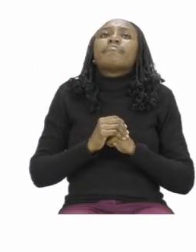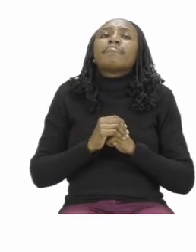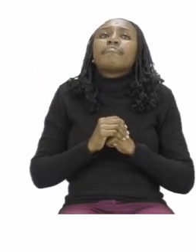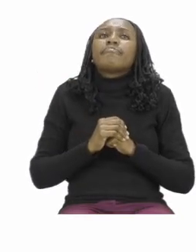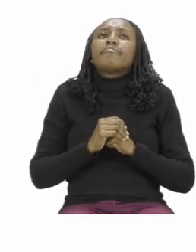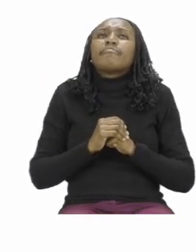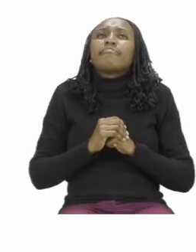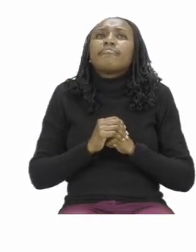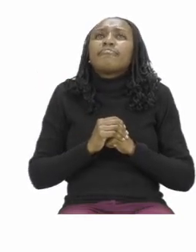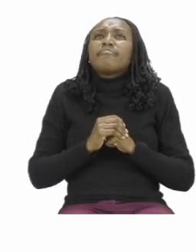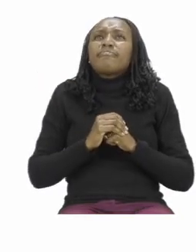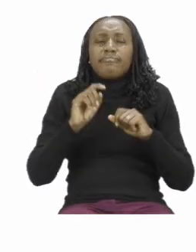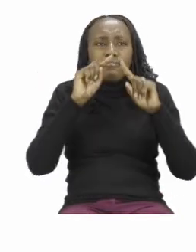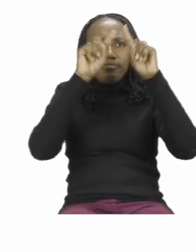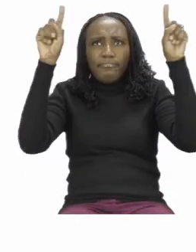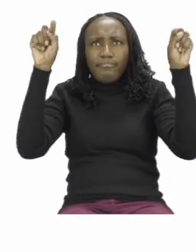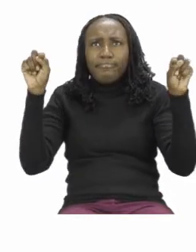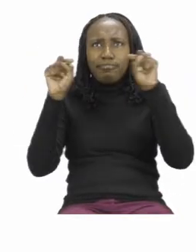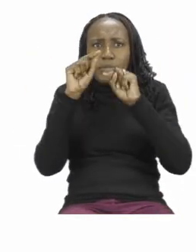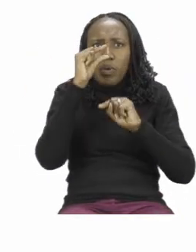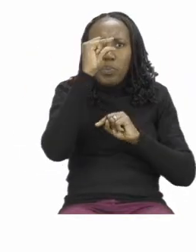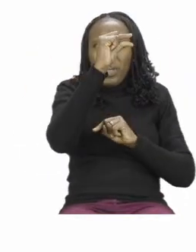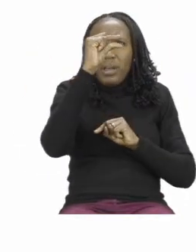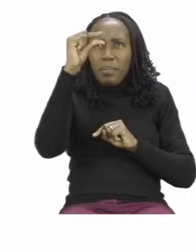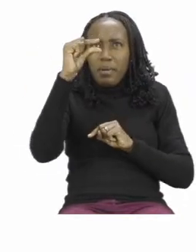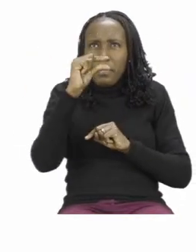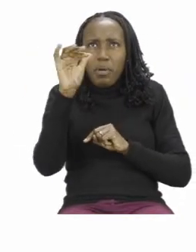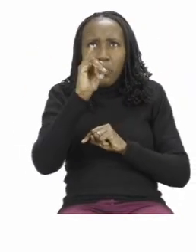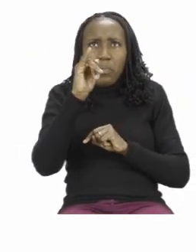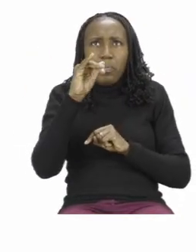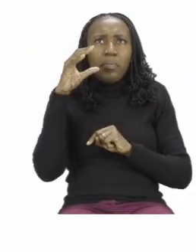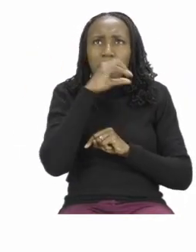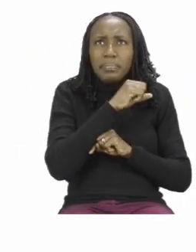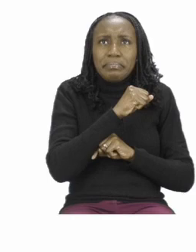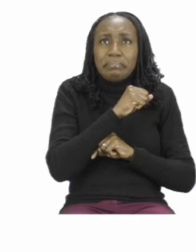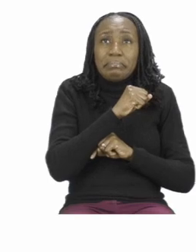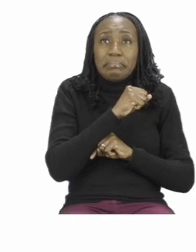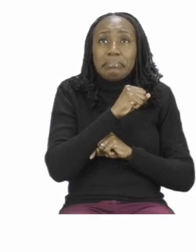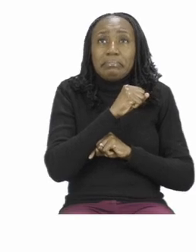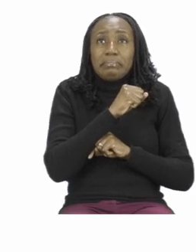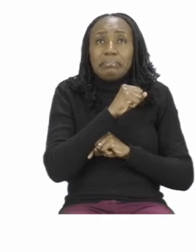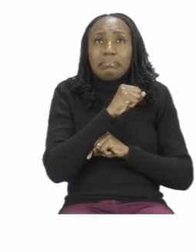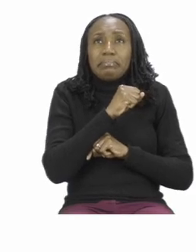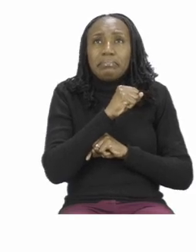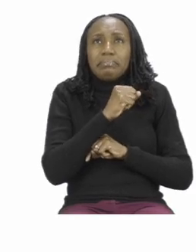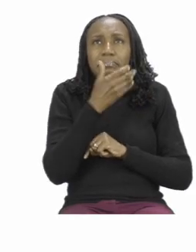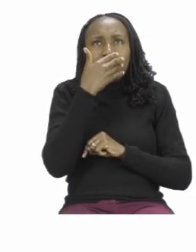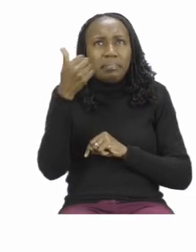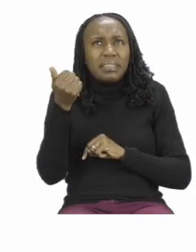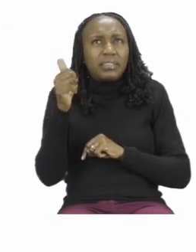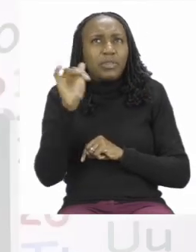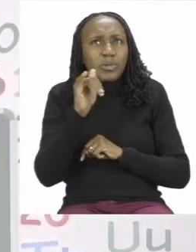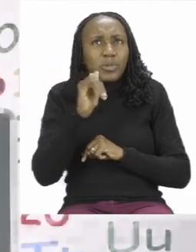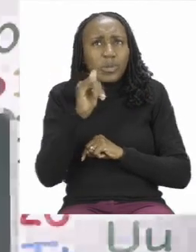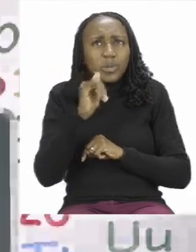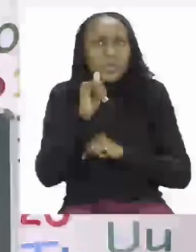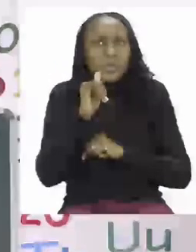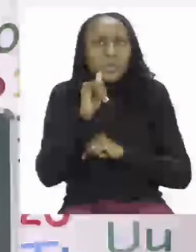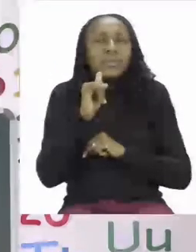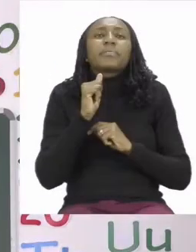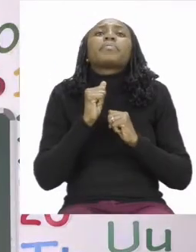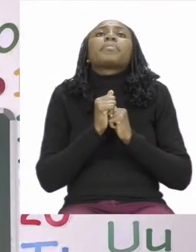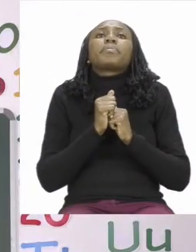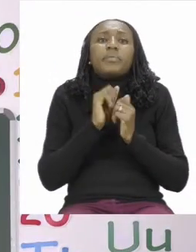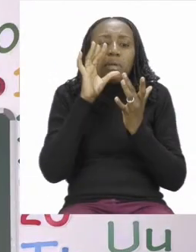One of the words in our word box will help us fill in the correct spot. Let's take a look at the board. Now, I have chosen